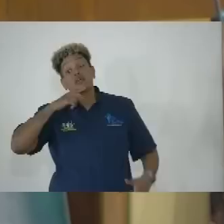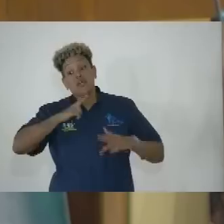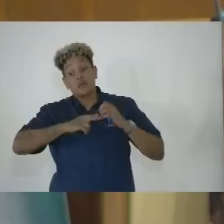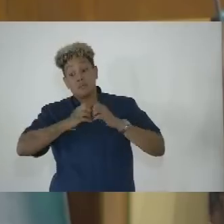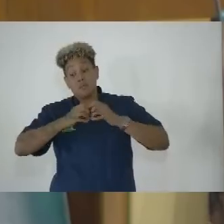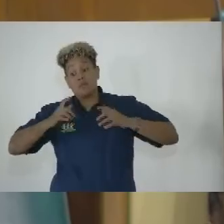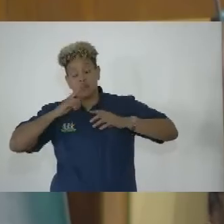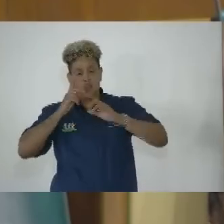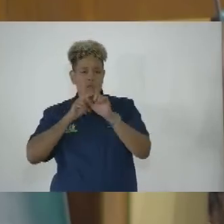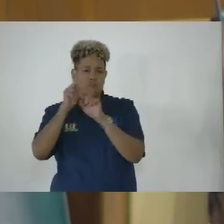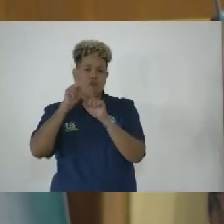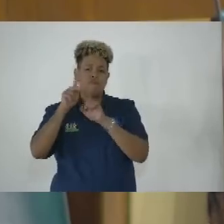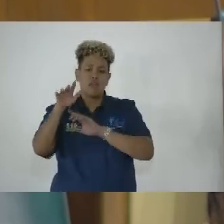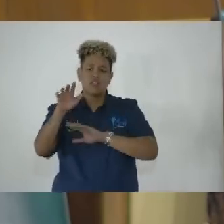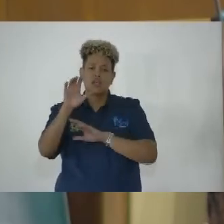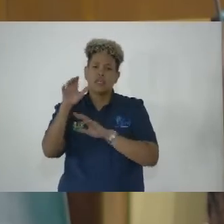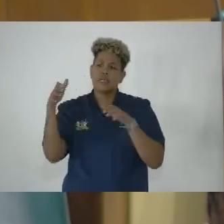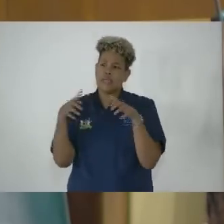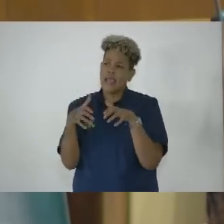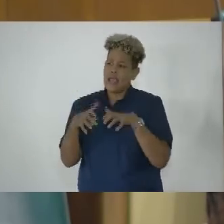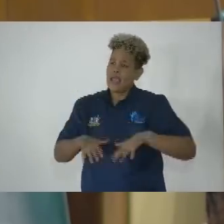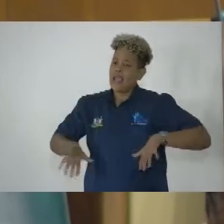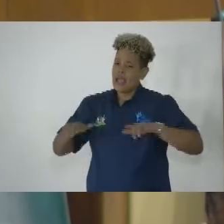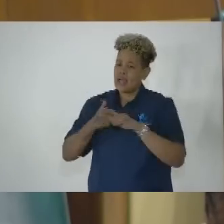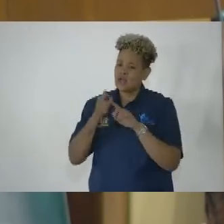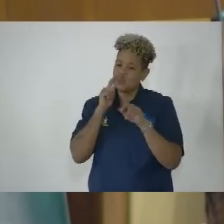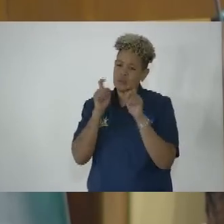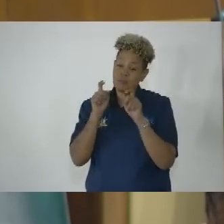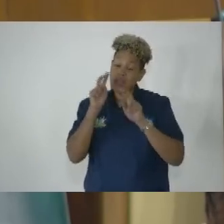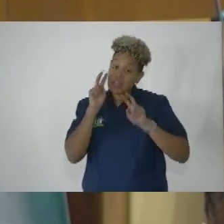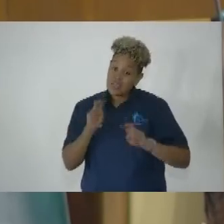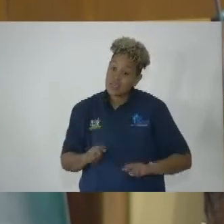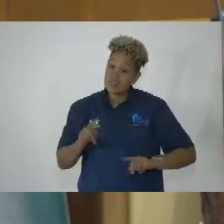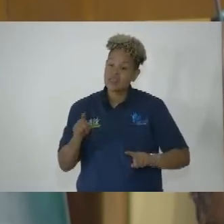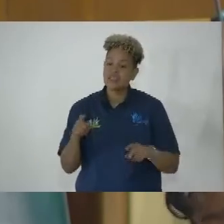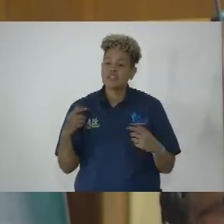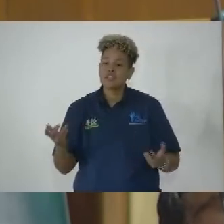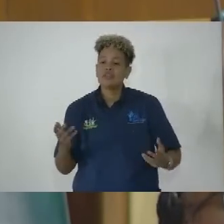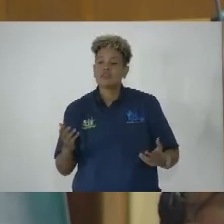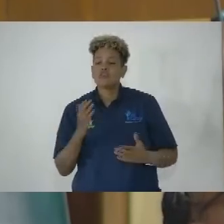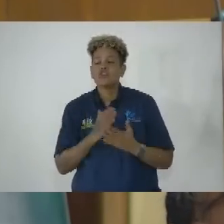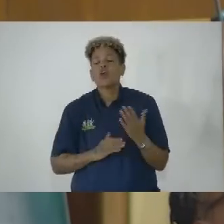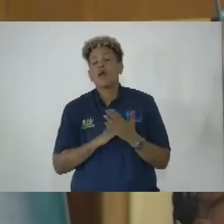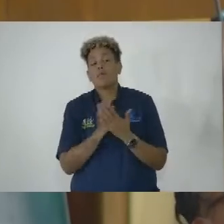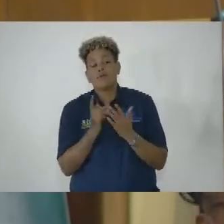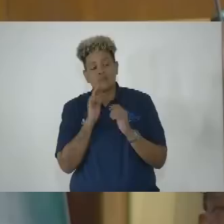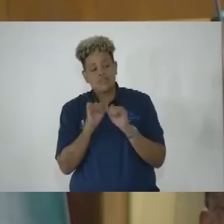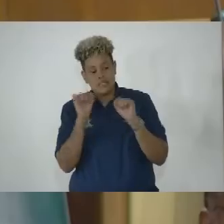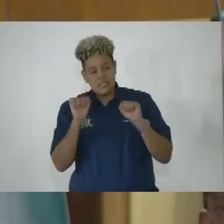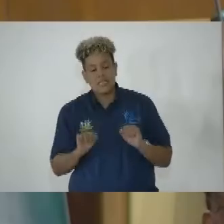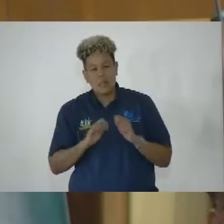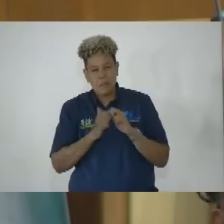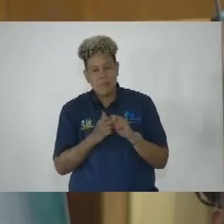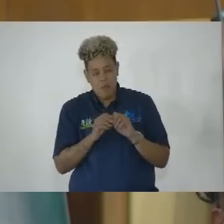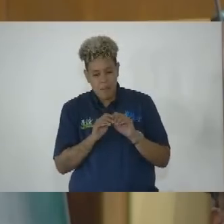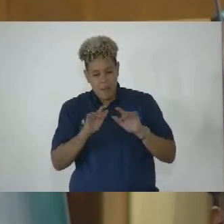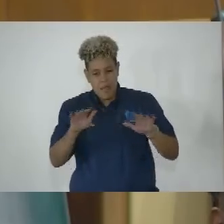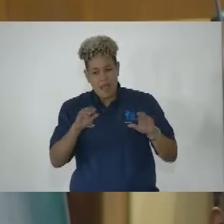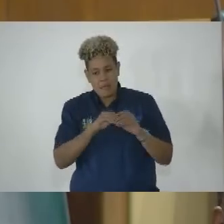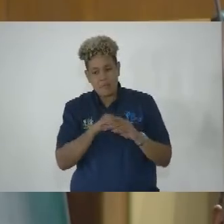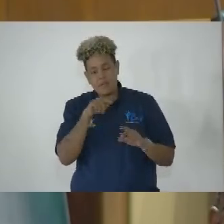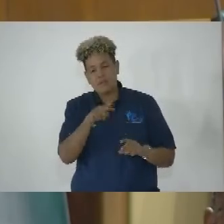a professional cadre to deal with some of the systemic problems